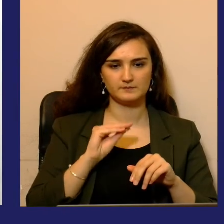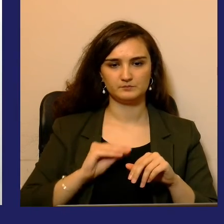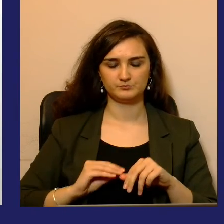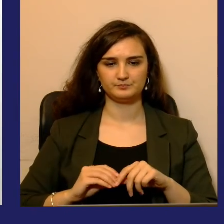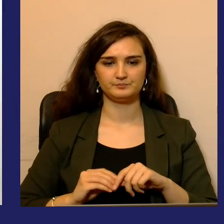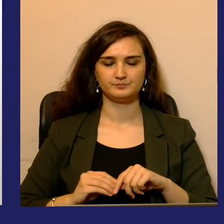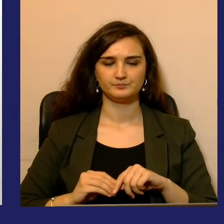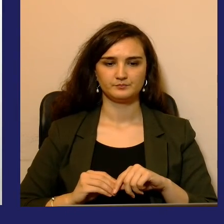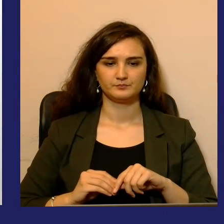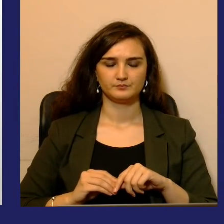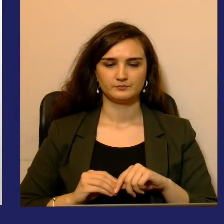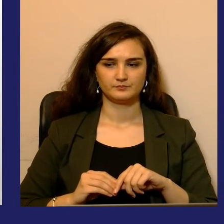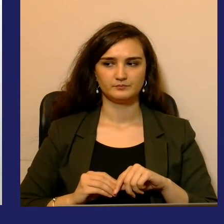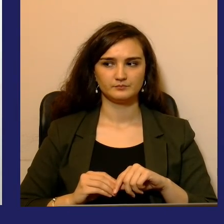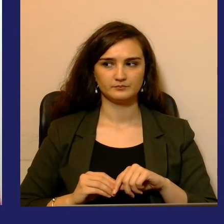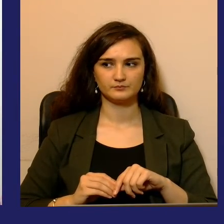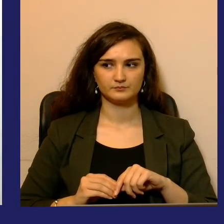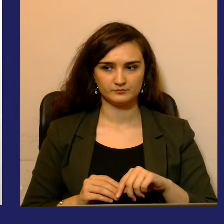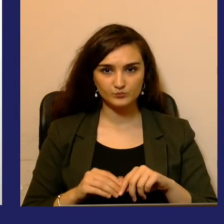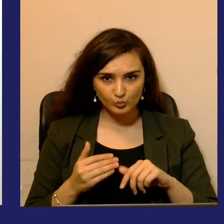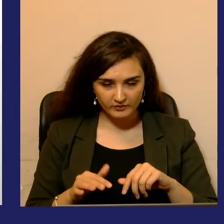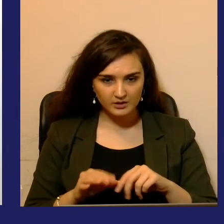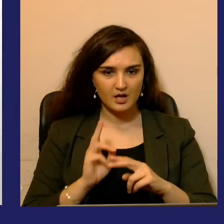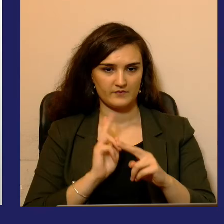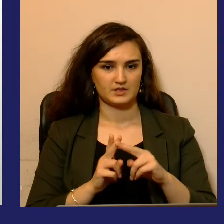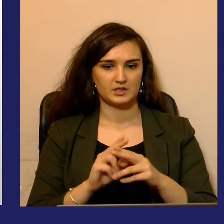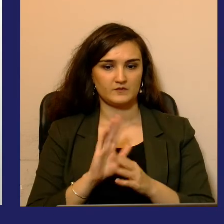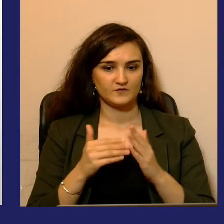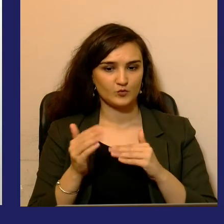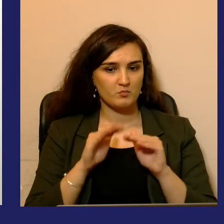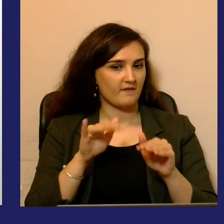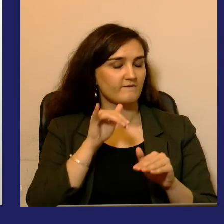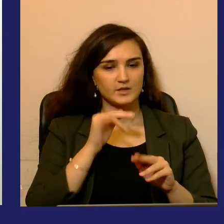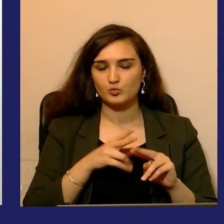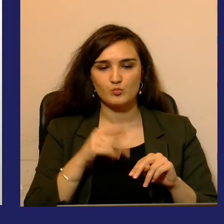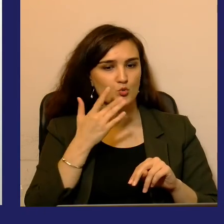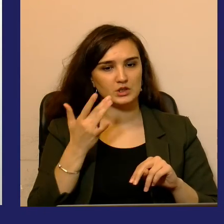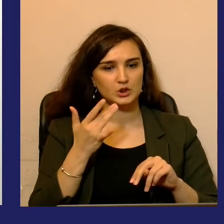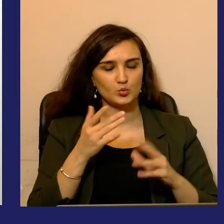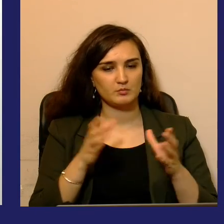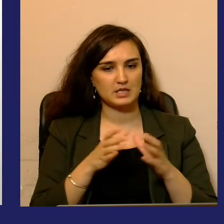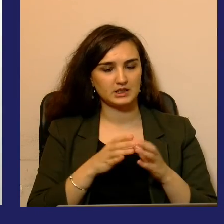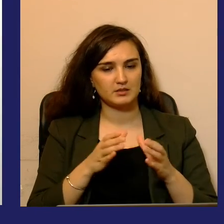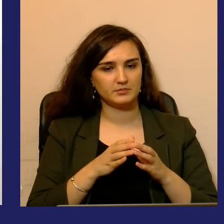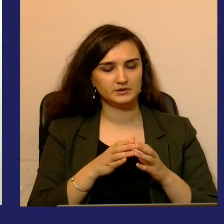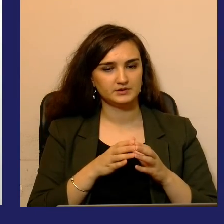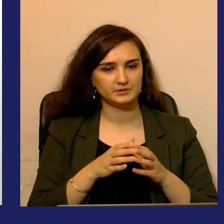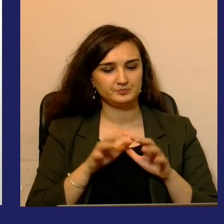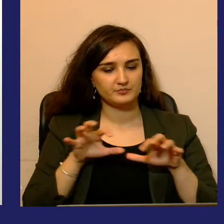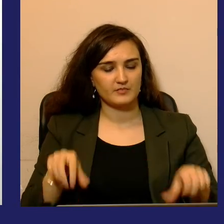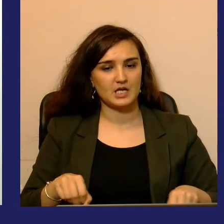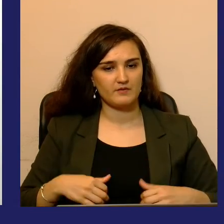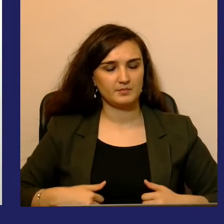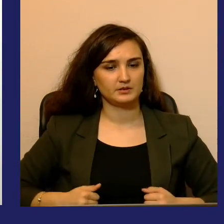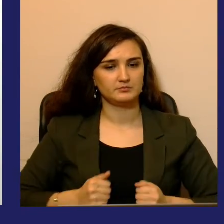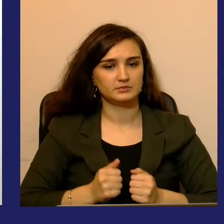partisans, then of course it becomes some sort of charity instead of a public service or a public good. The problem is in Mexico, you have both things. You